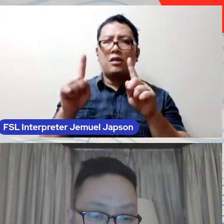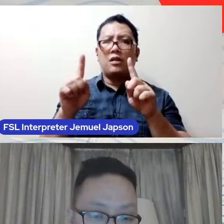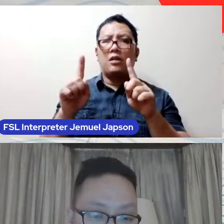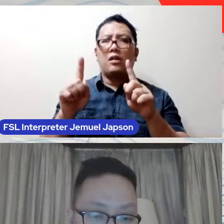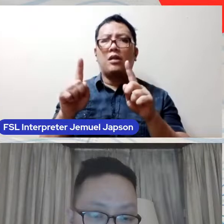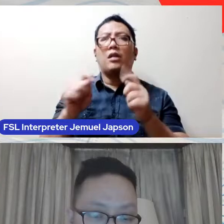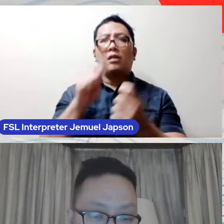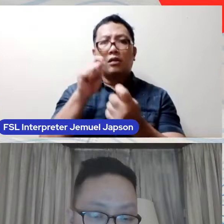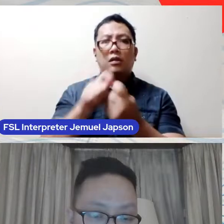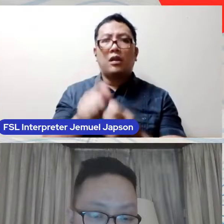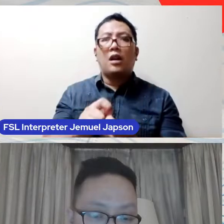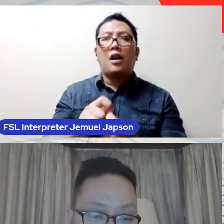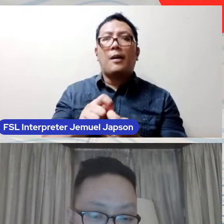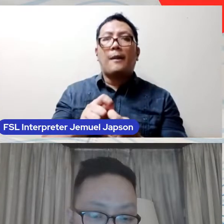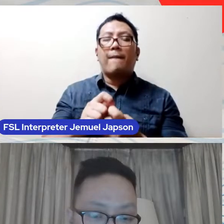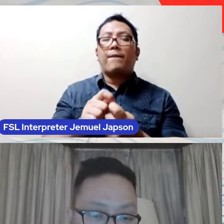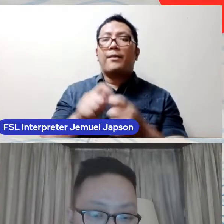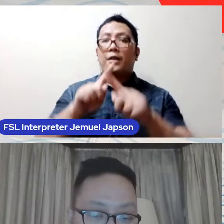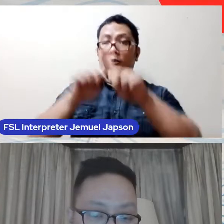is the term variance.